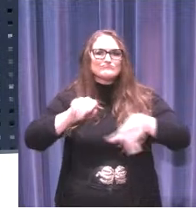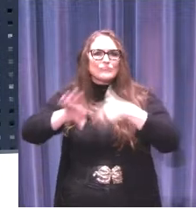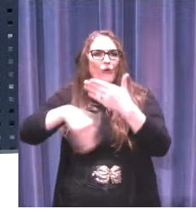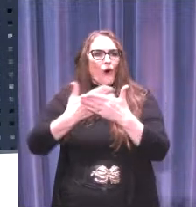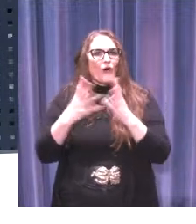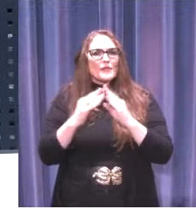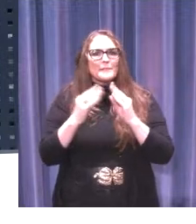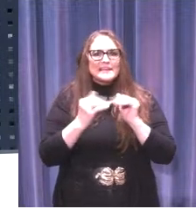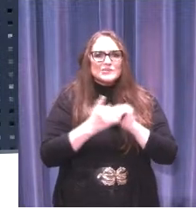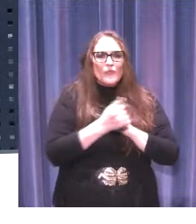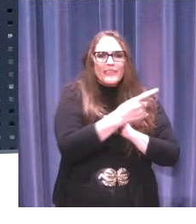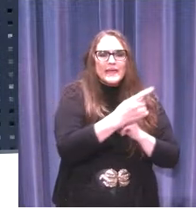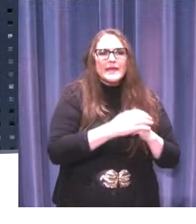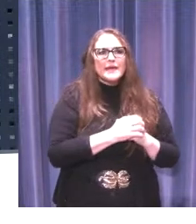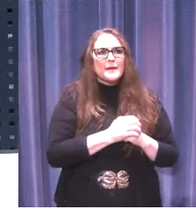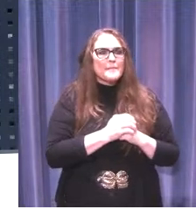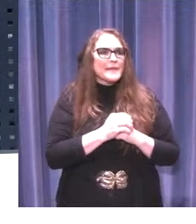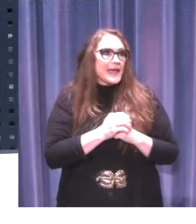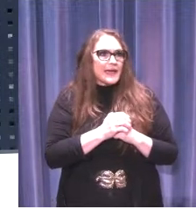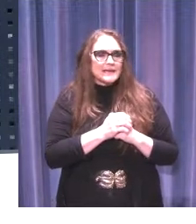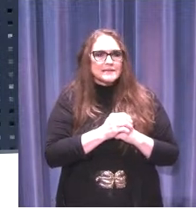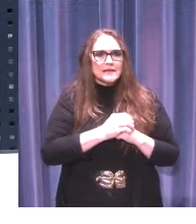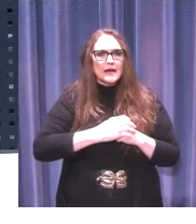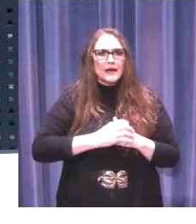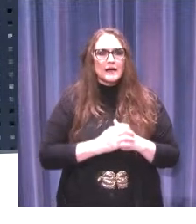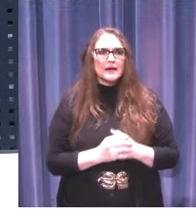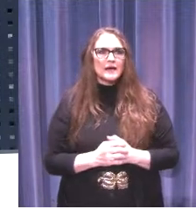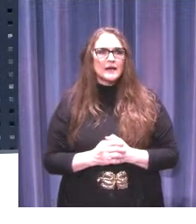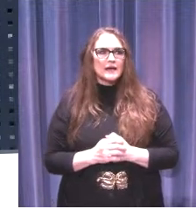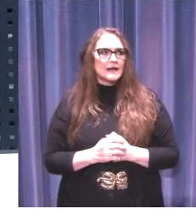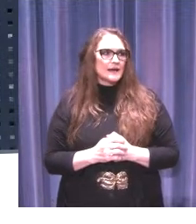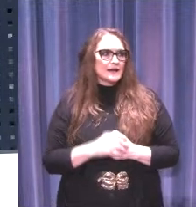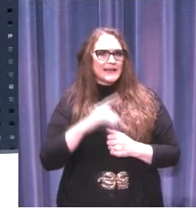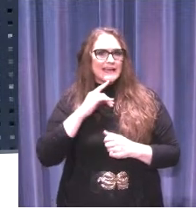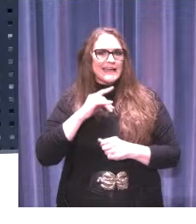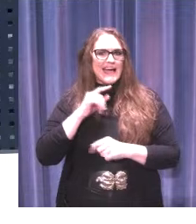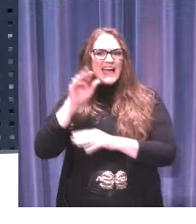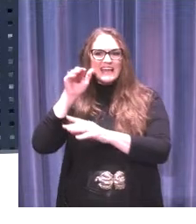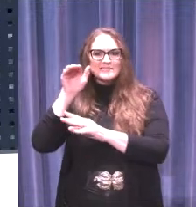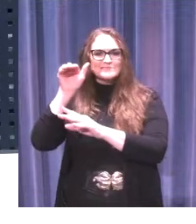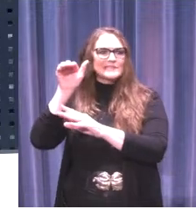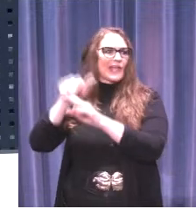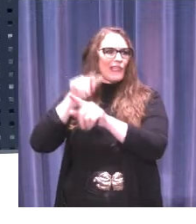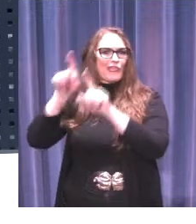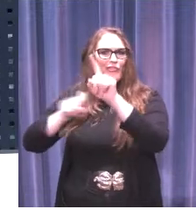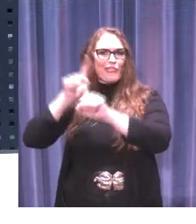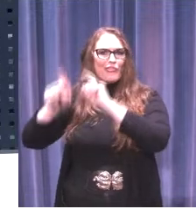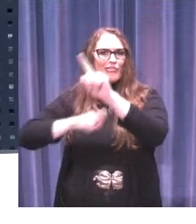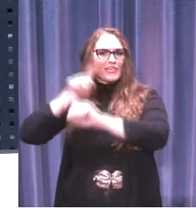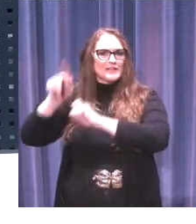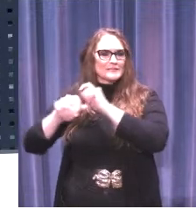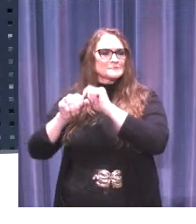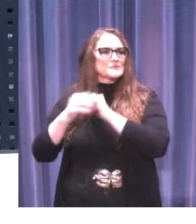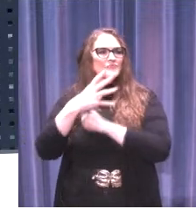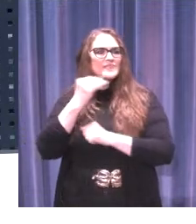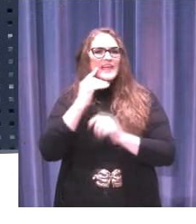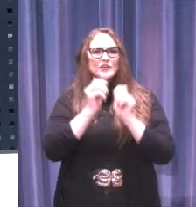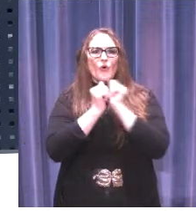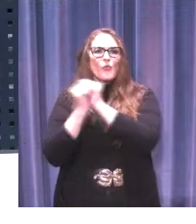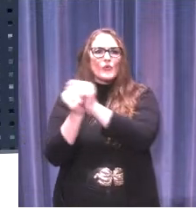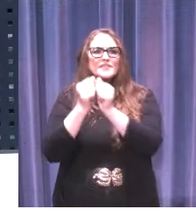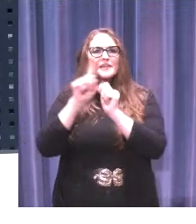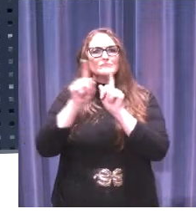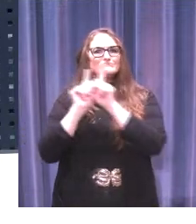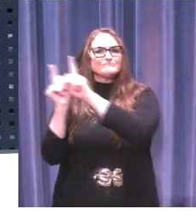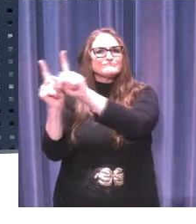him, and I'd pester him with questions and accompany him when he'd make